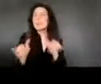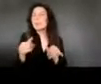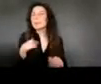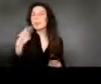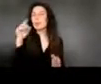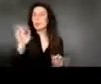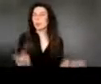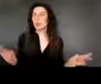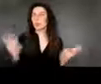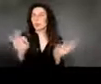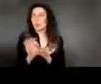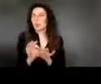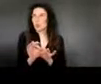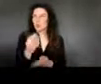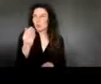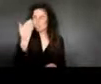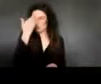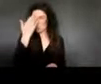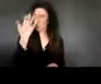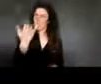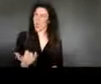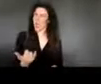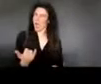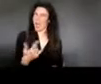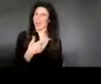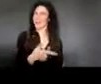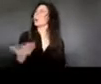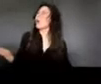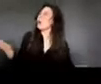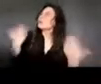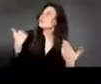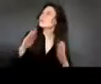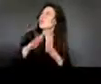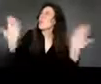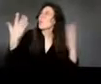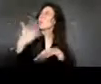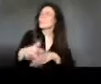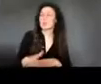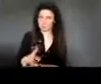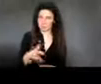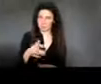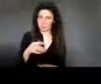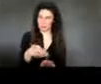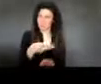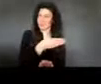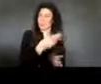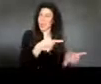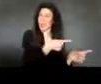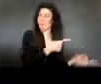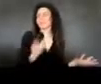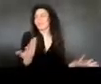recognize why that space exists, as well as to acknowledge that this is not just a